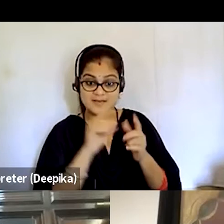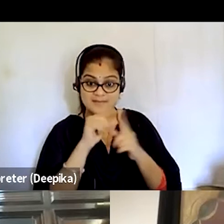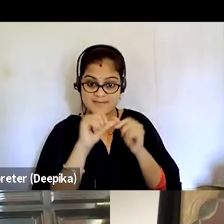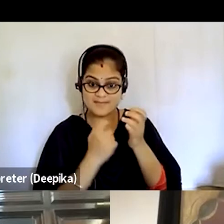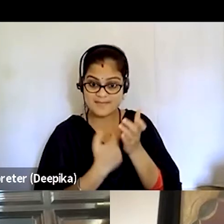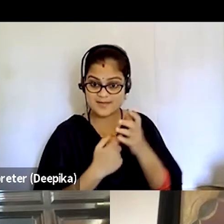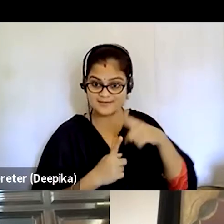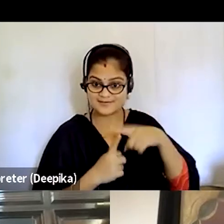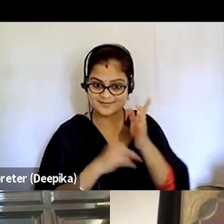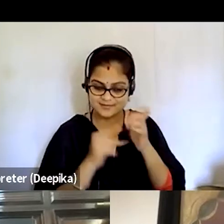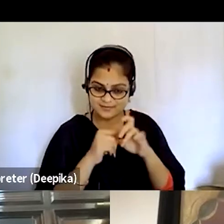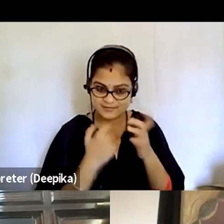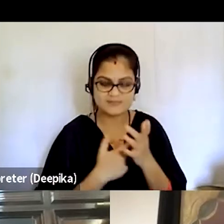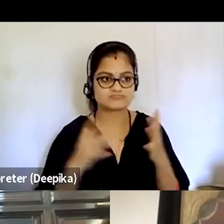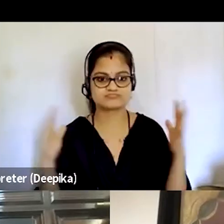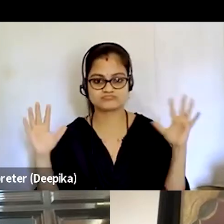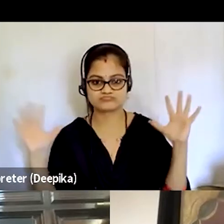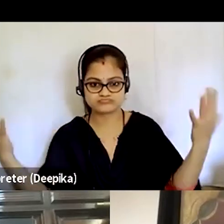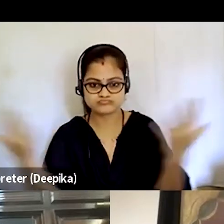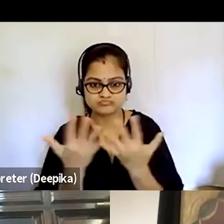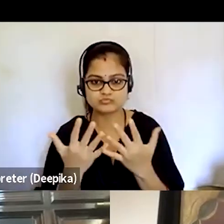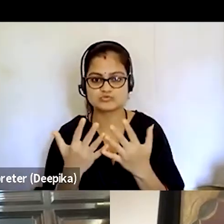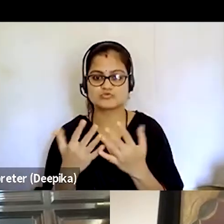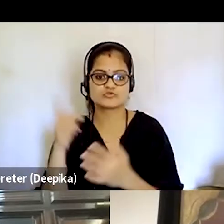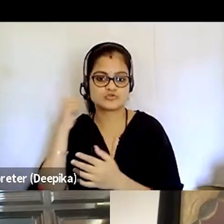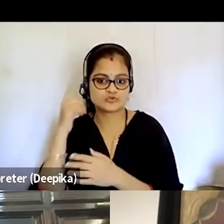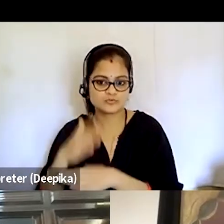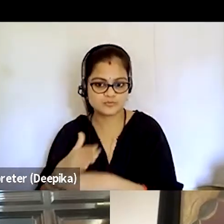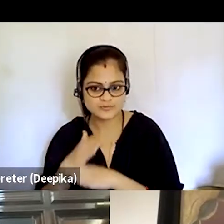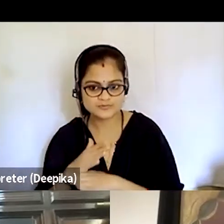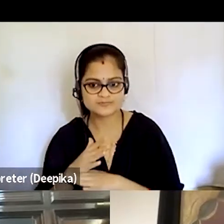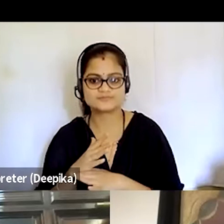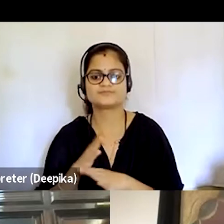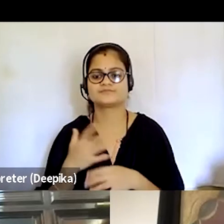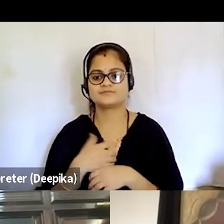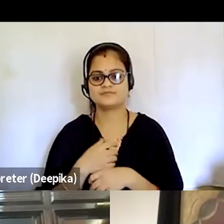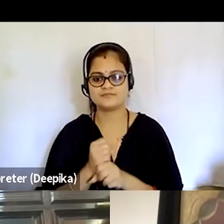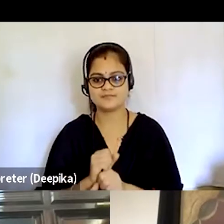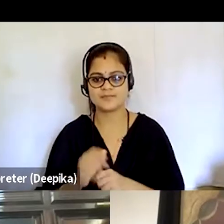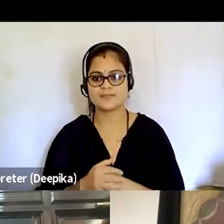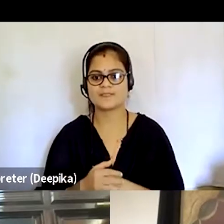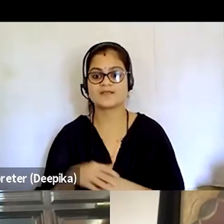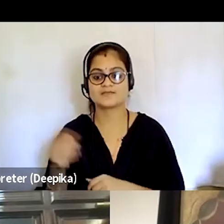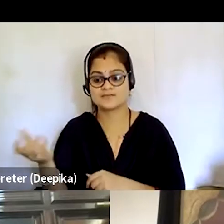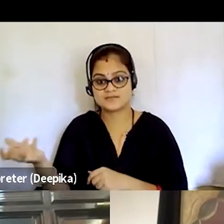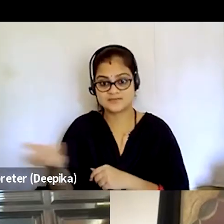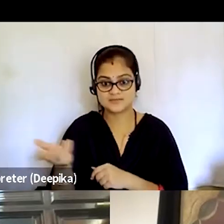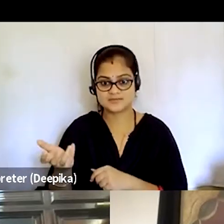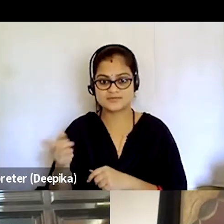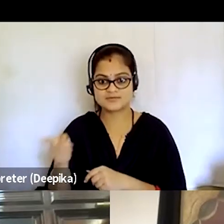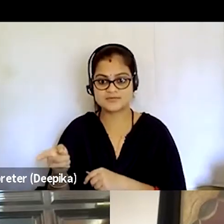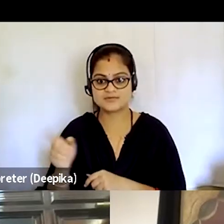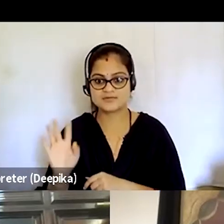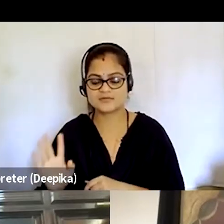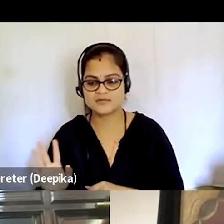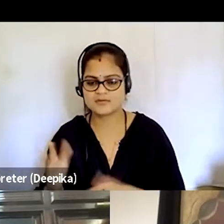be soundproofed. There was a bit of a to and fro tussle over that one because alarm bells ringing immediately. They said, oh, how